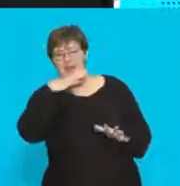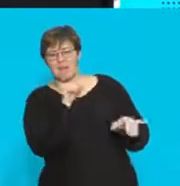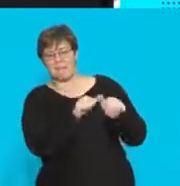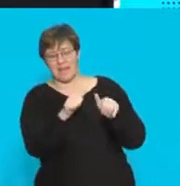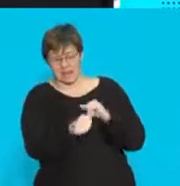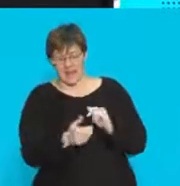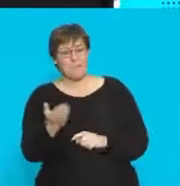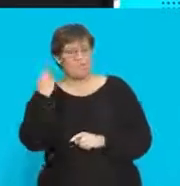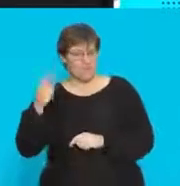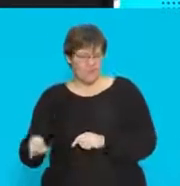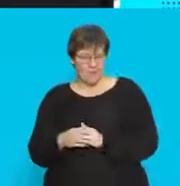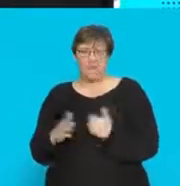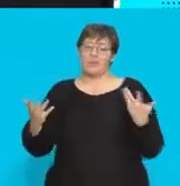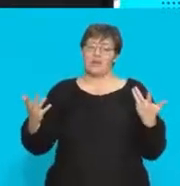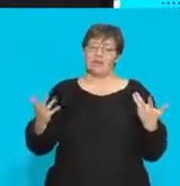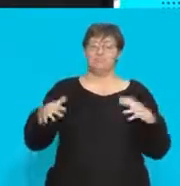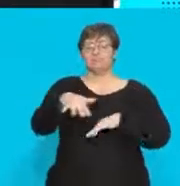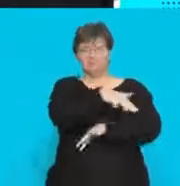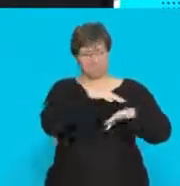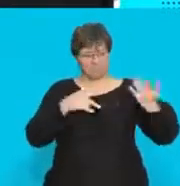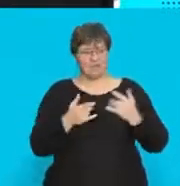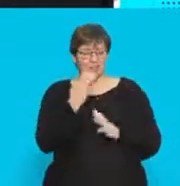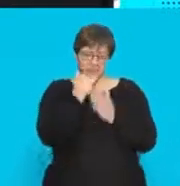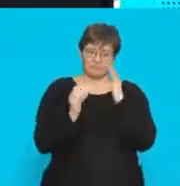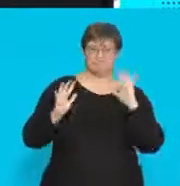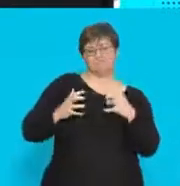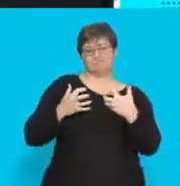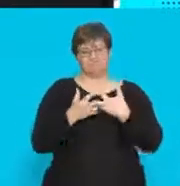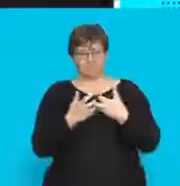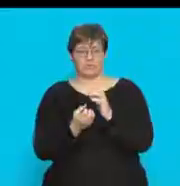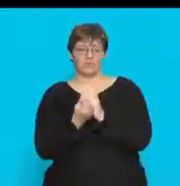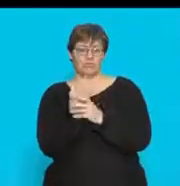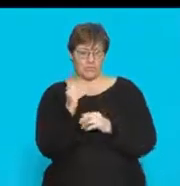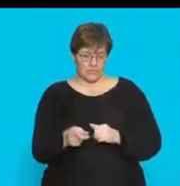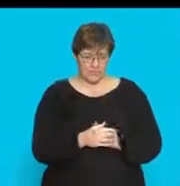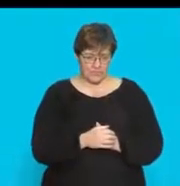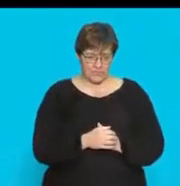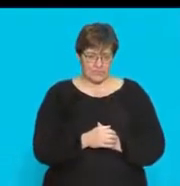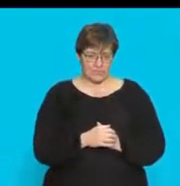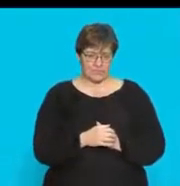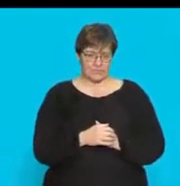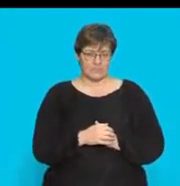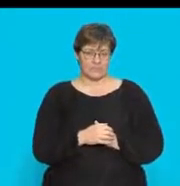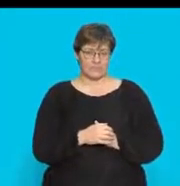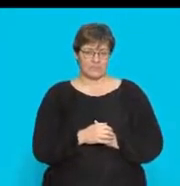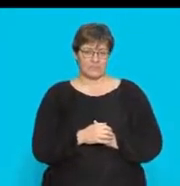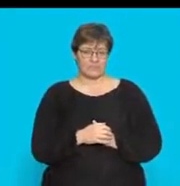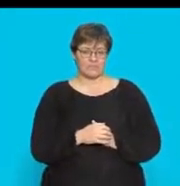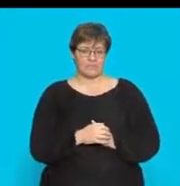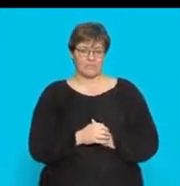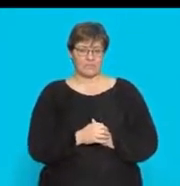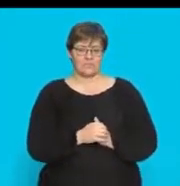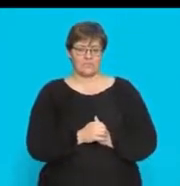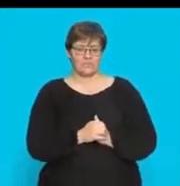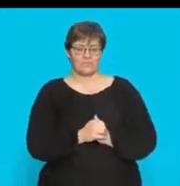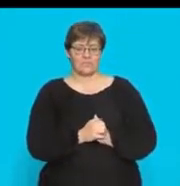not so crowded. The conditions are ideal for that plant then to grow. Okay, so what